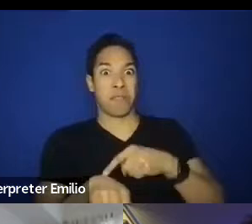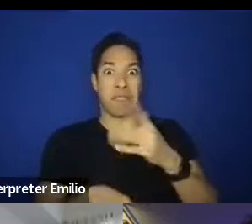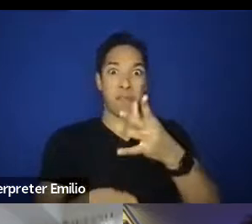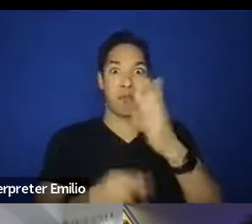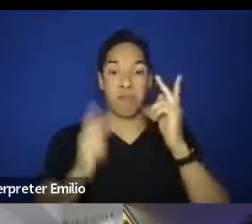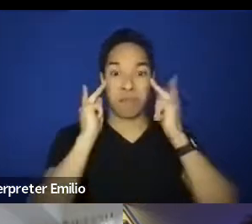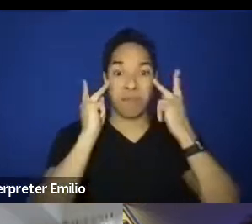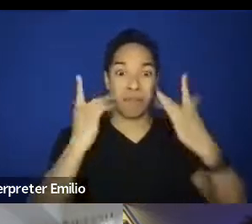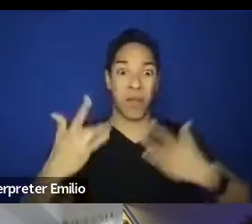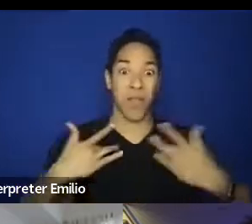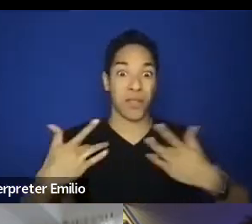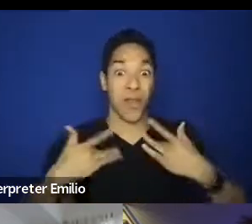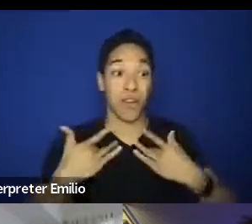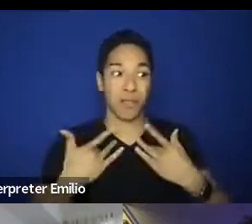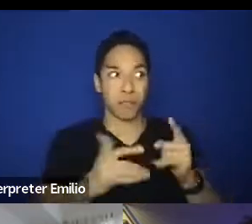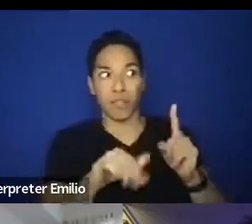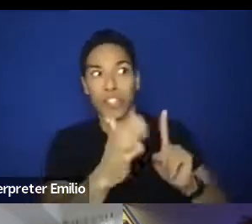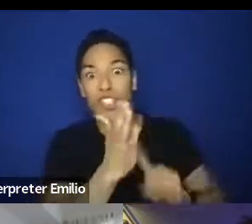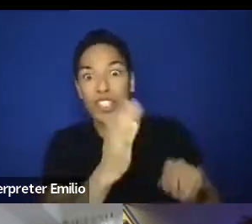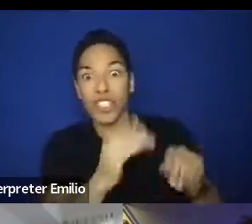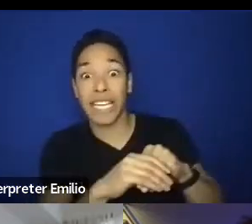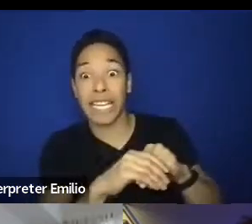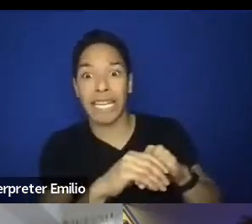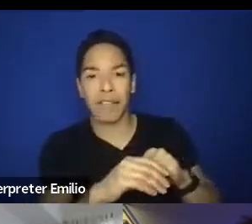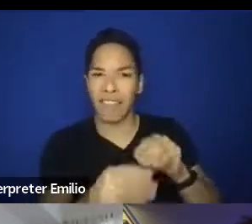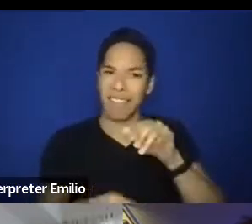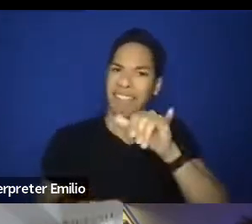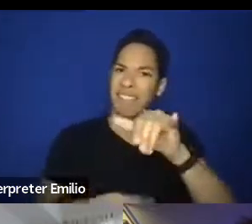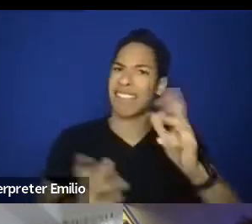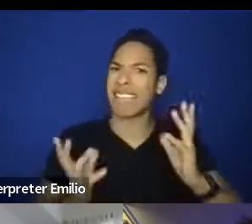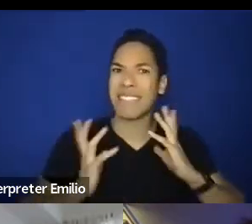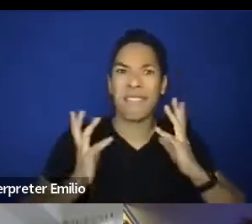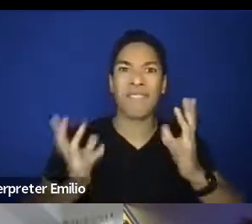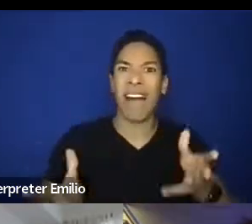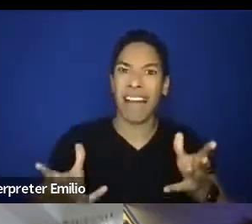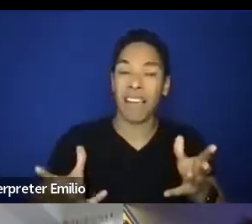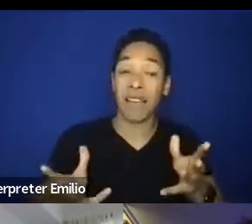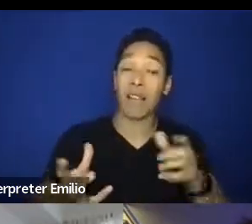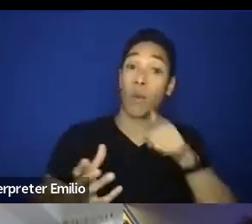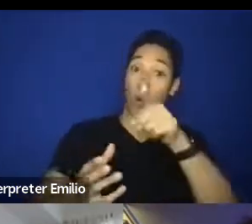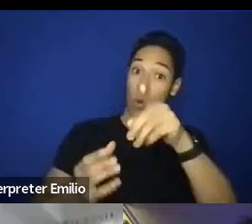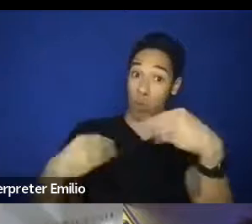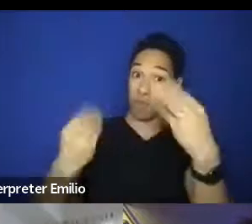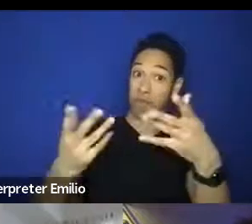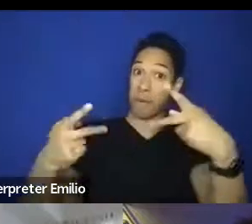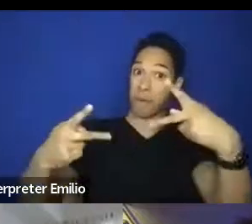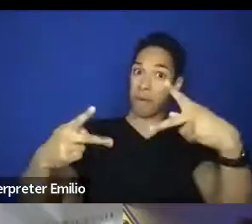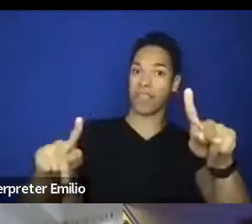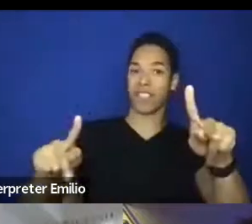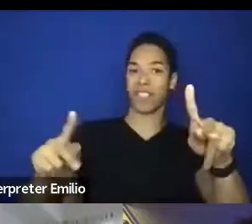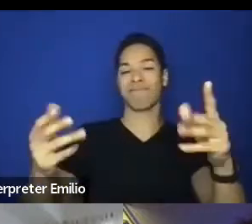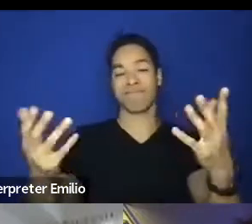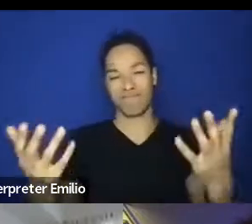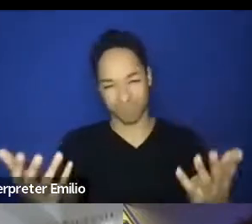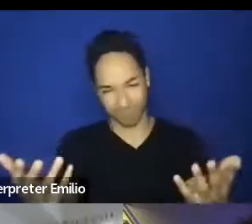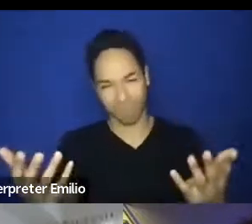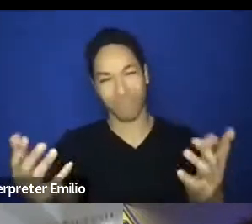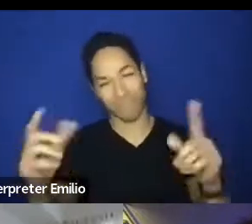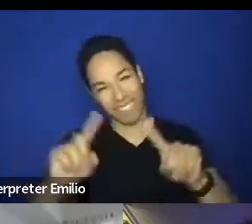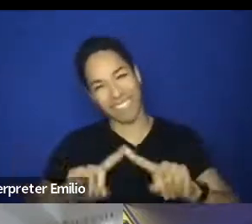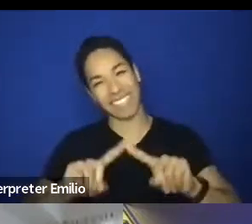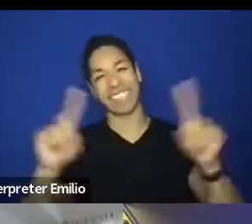And suddenly, once you give people the permission to be different, and to not go with this mental model